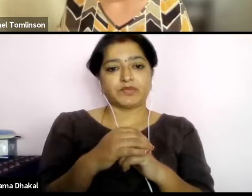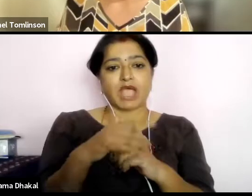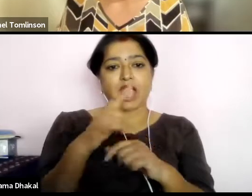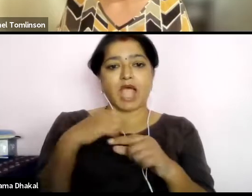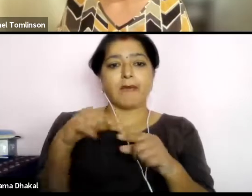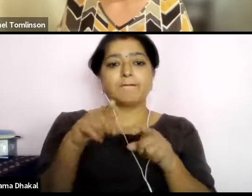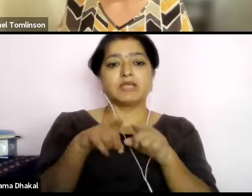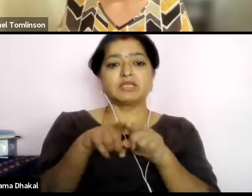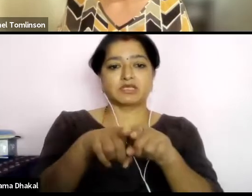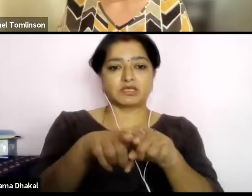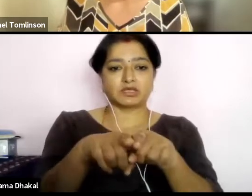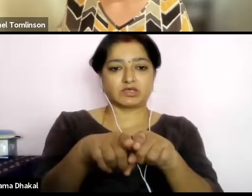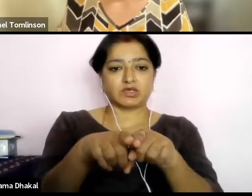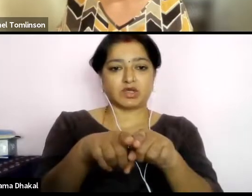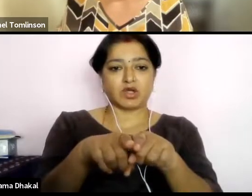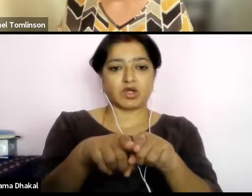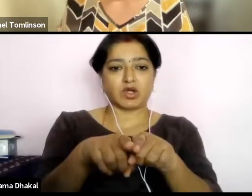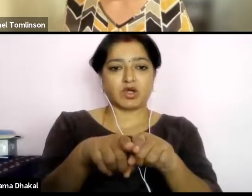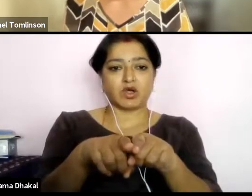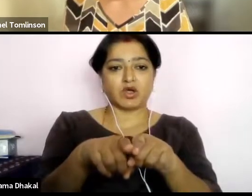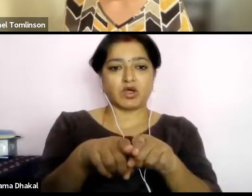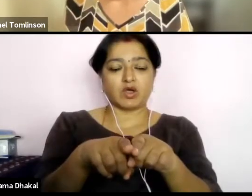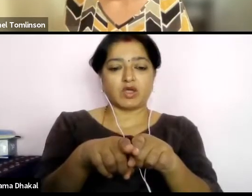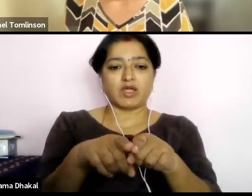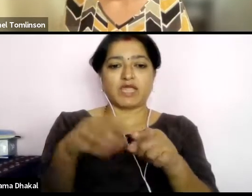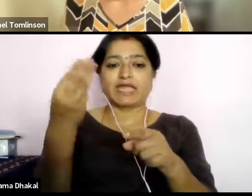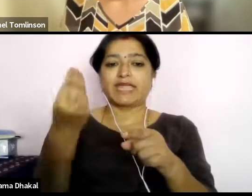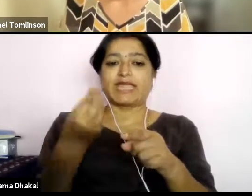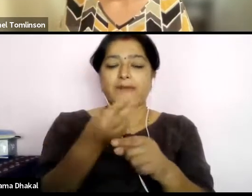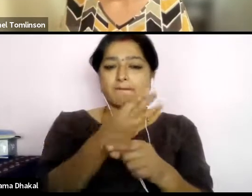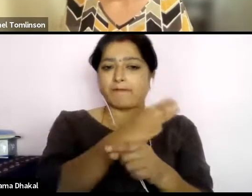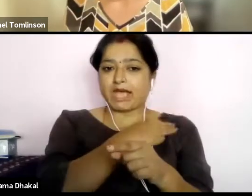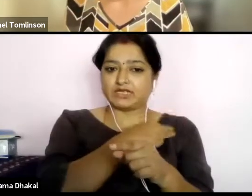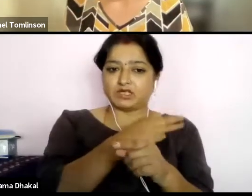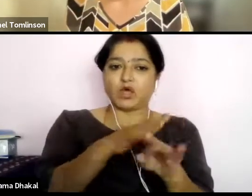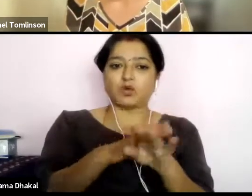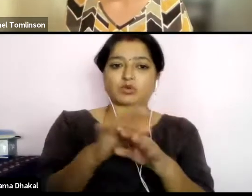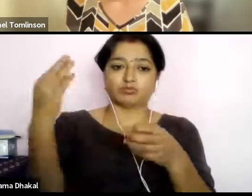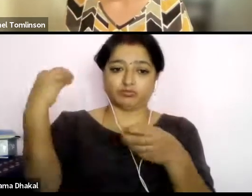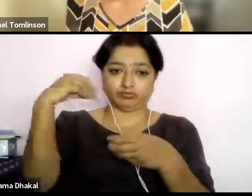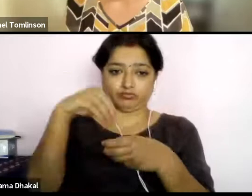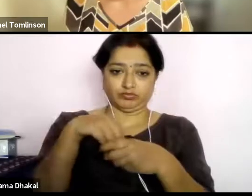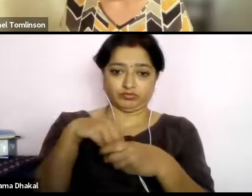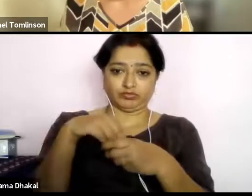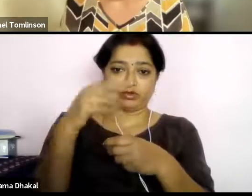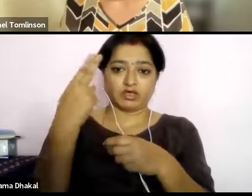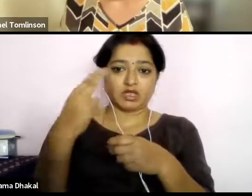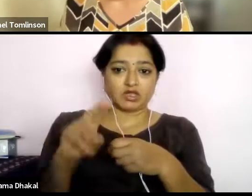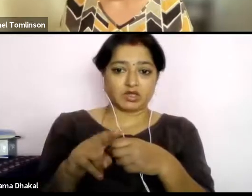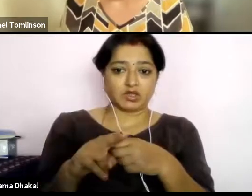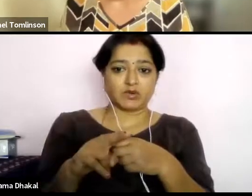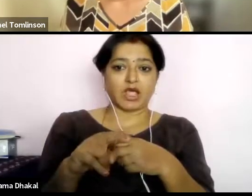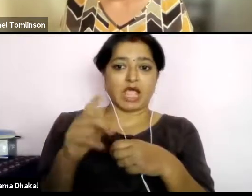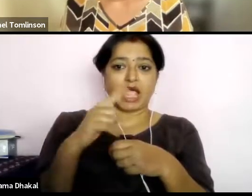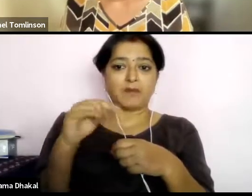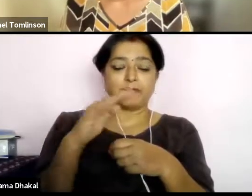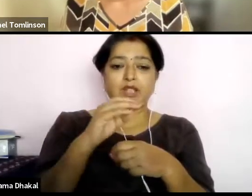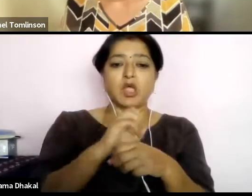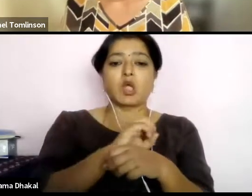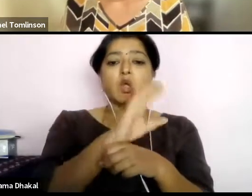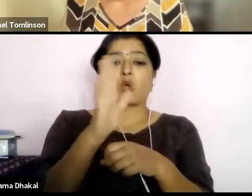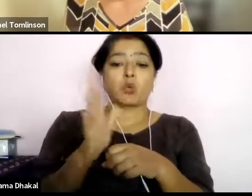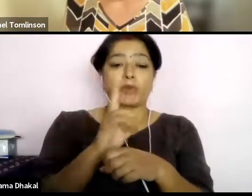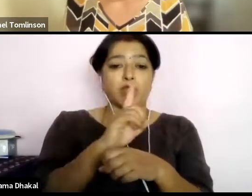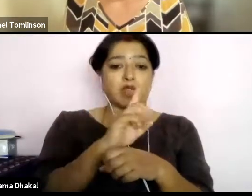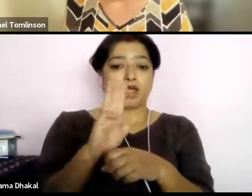sessions because we have to follow the COVID-19 protocol and have 10